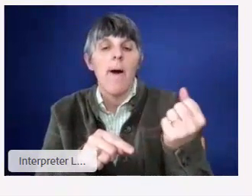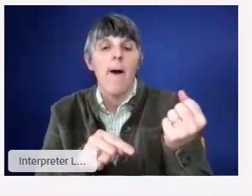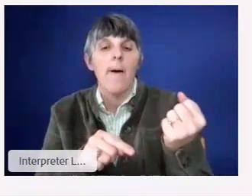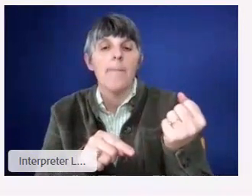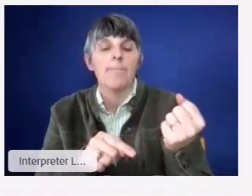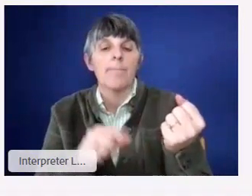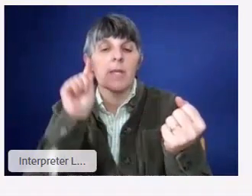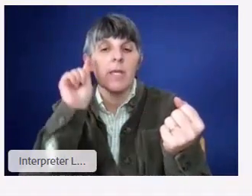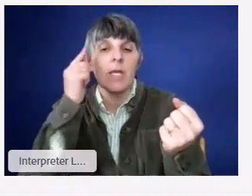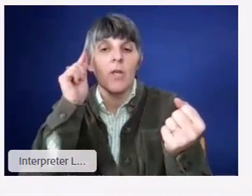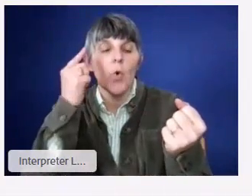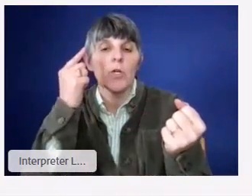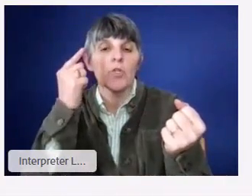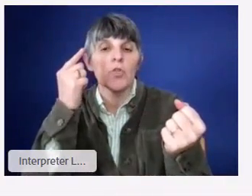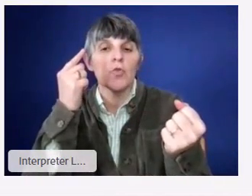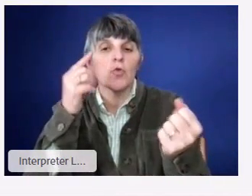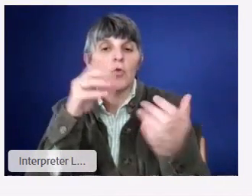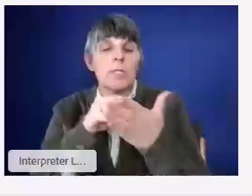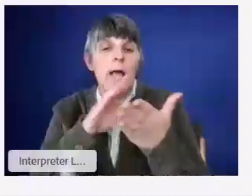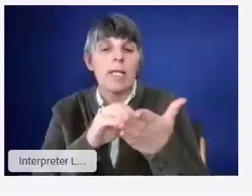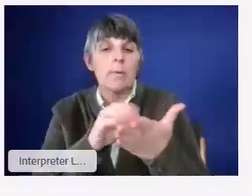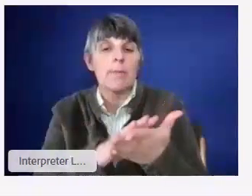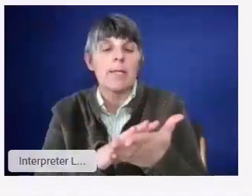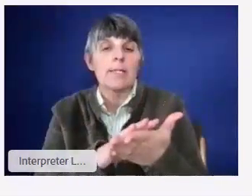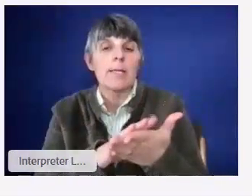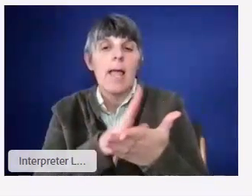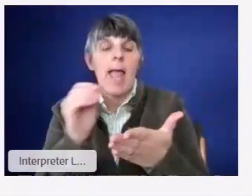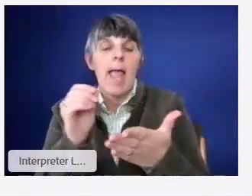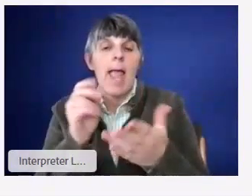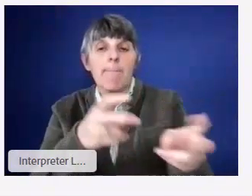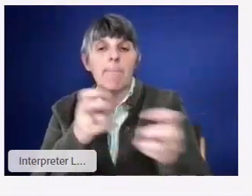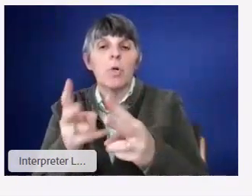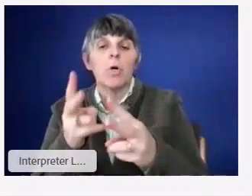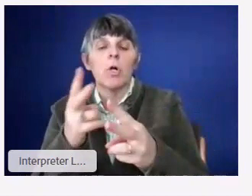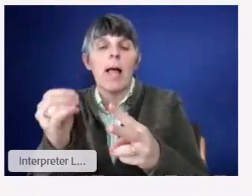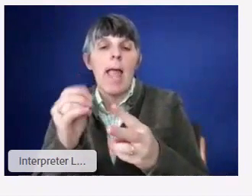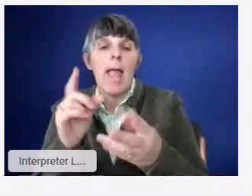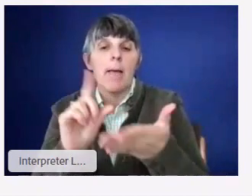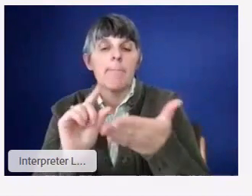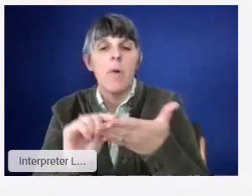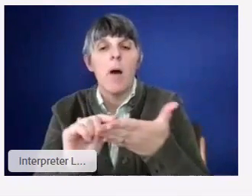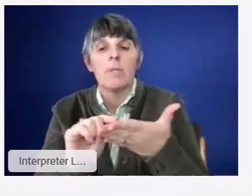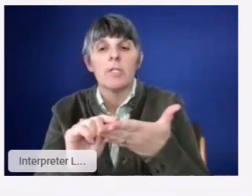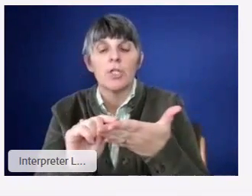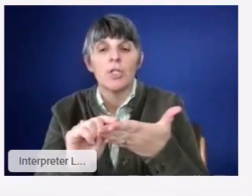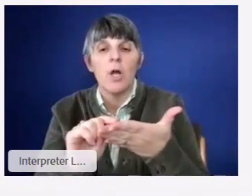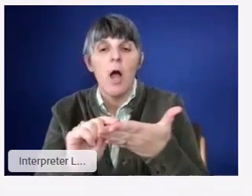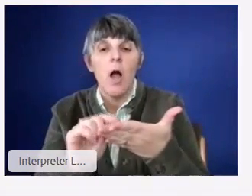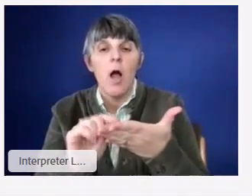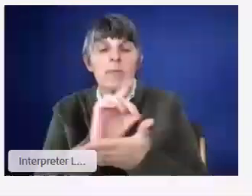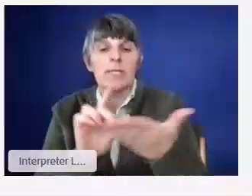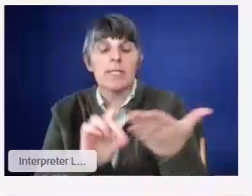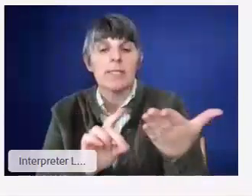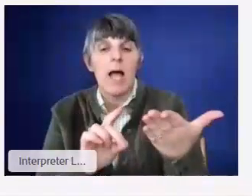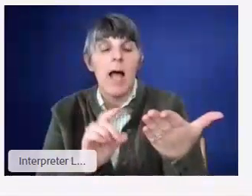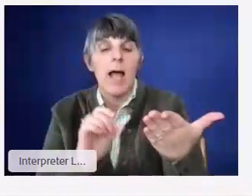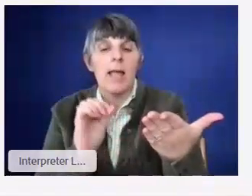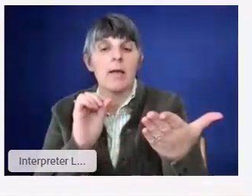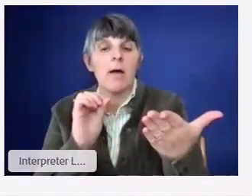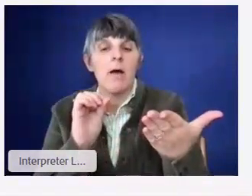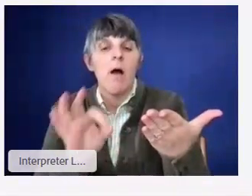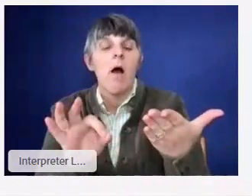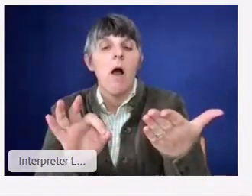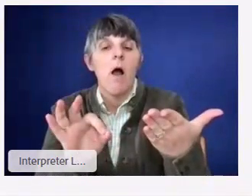in order to document and pull and publish the design of